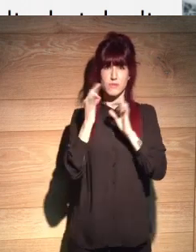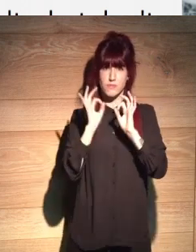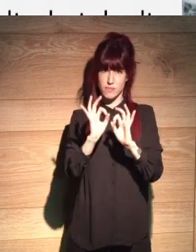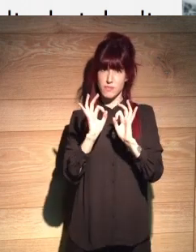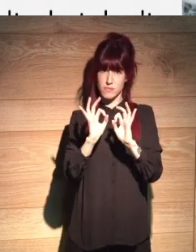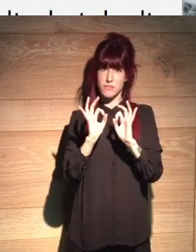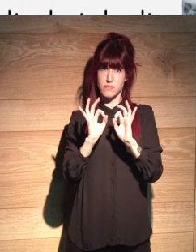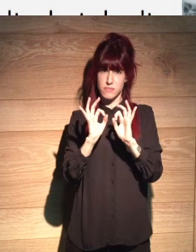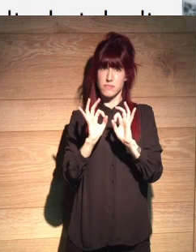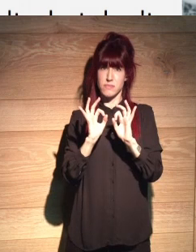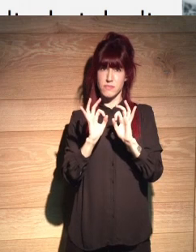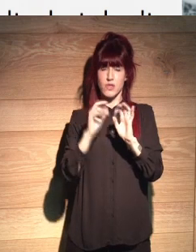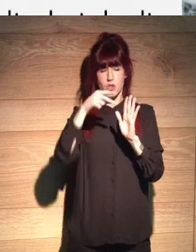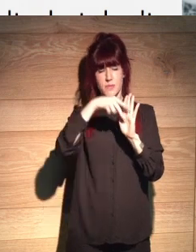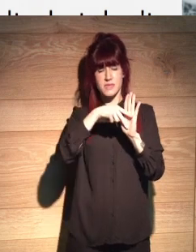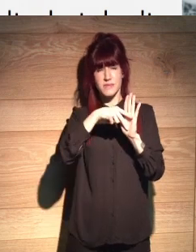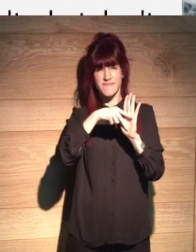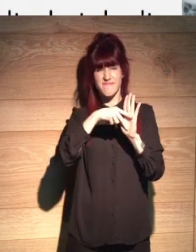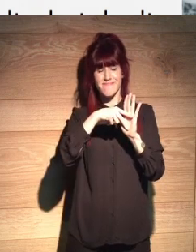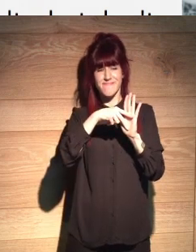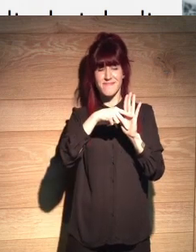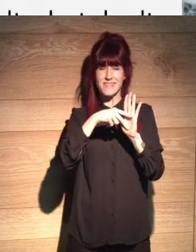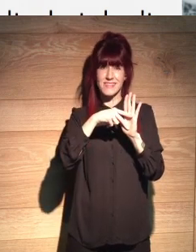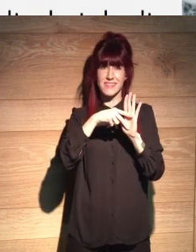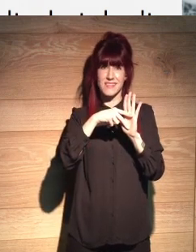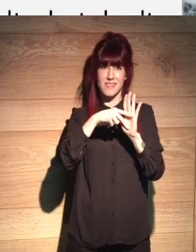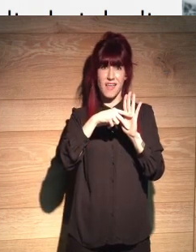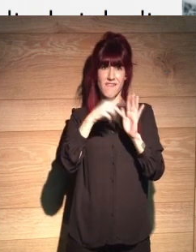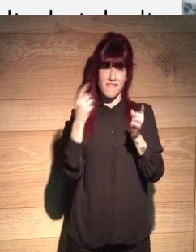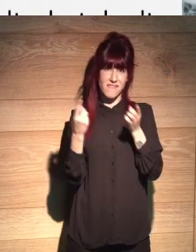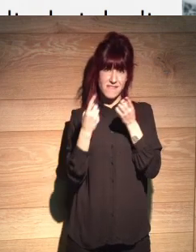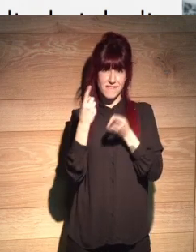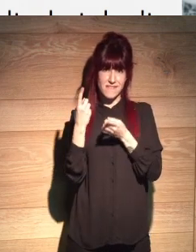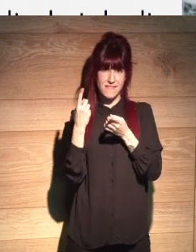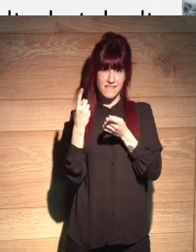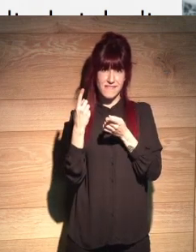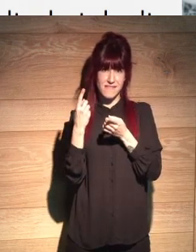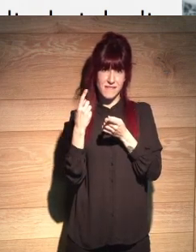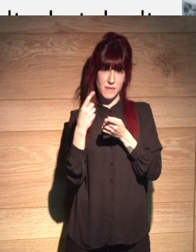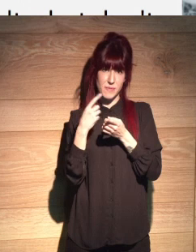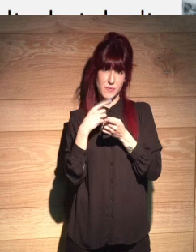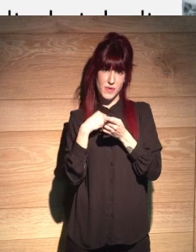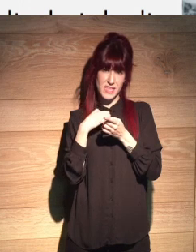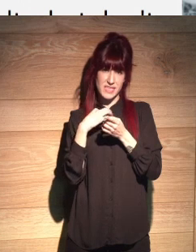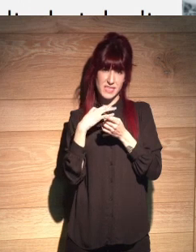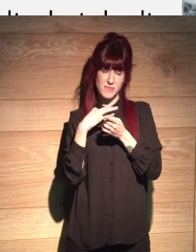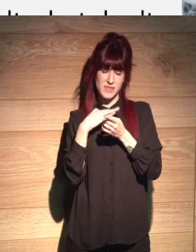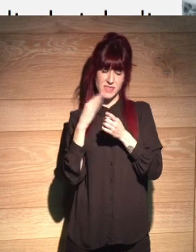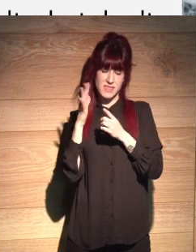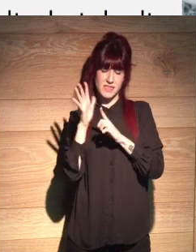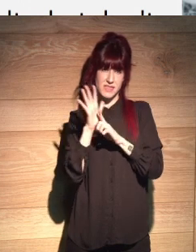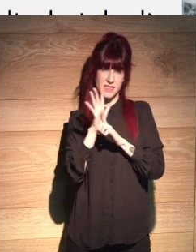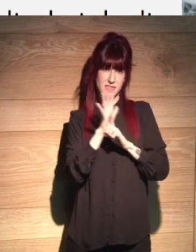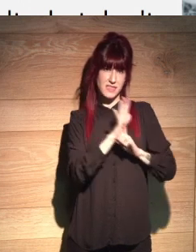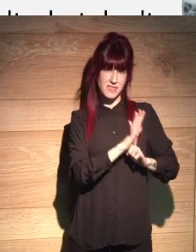can also sometimes be excluded. And being aware of